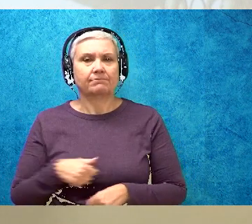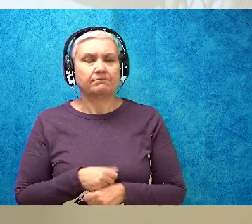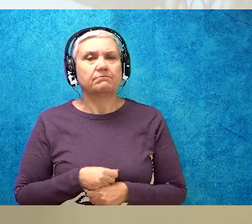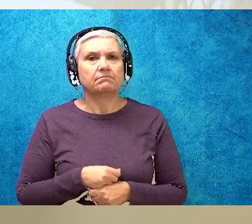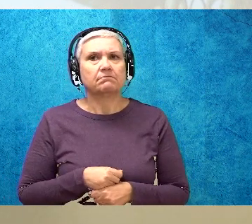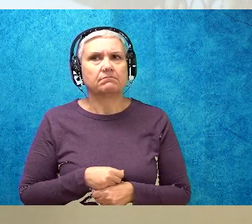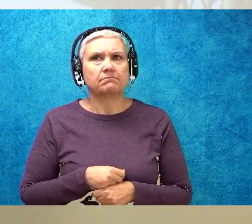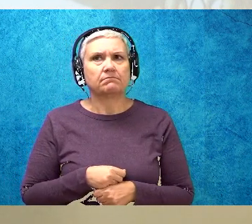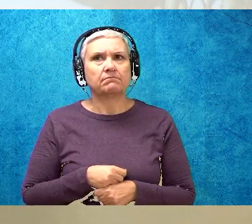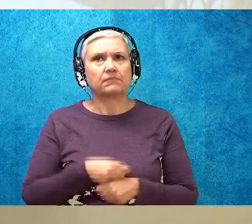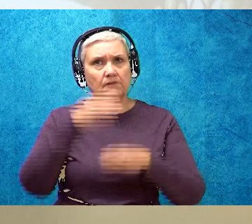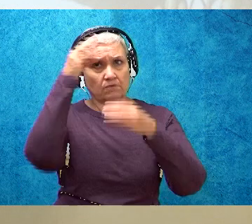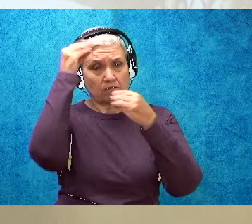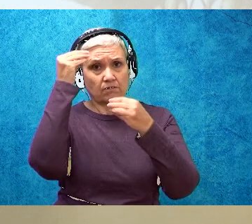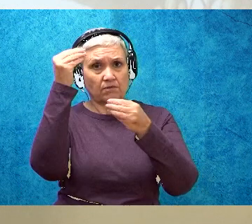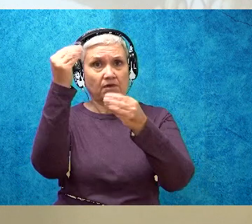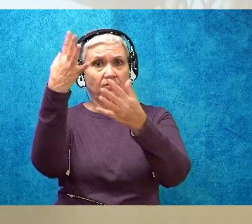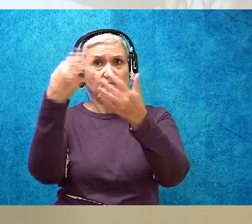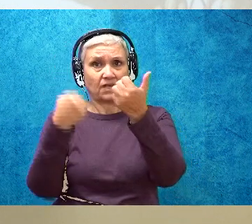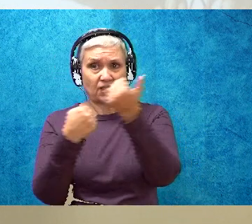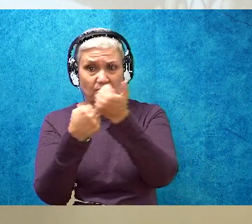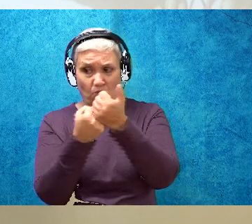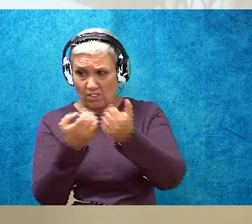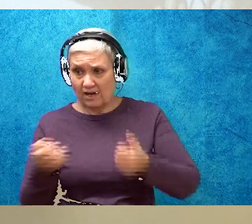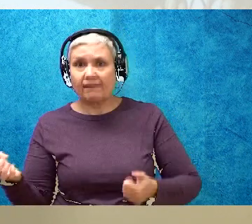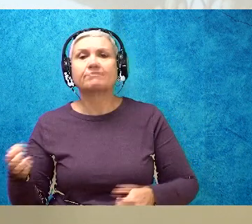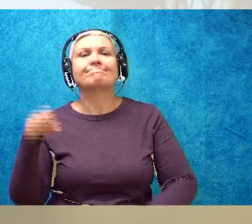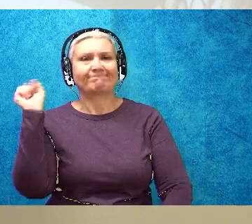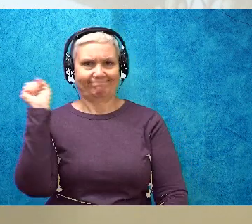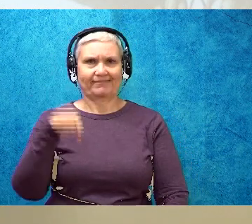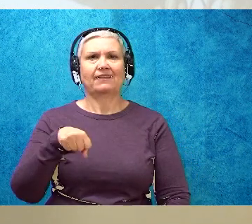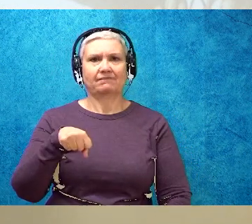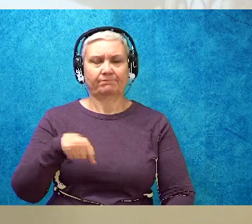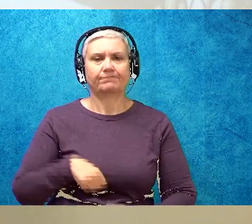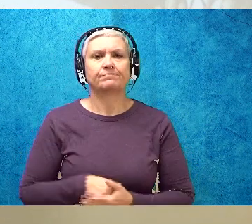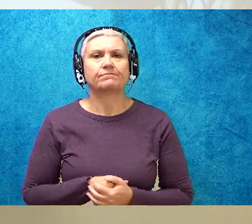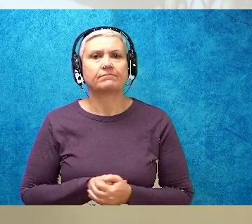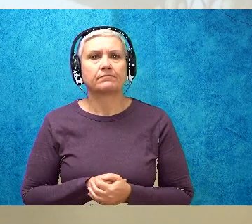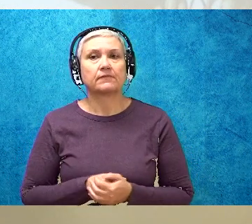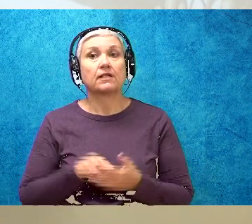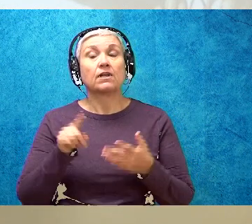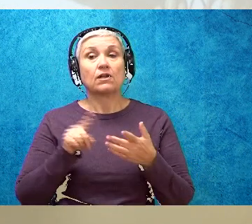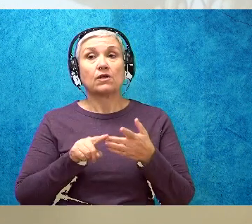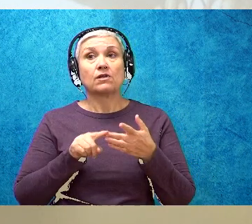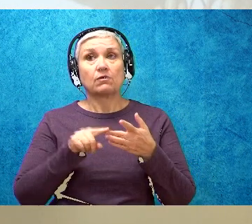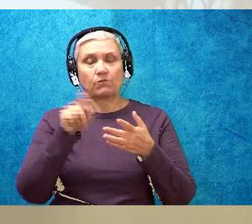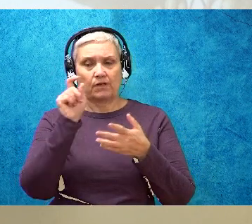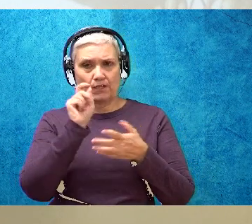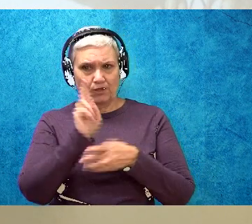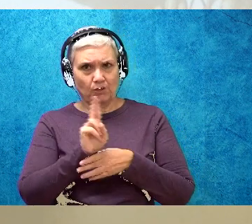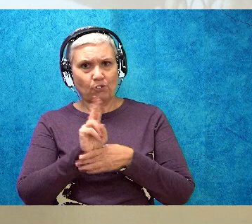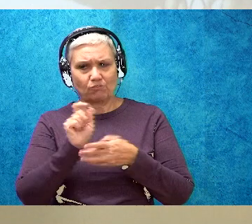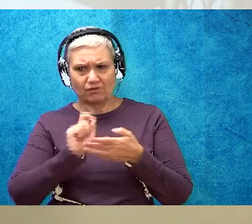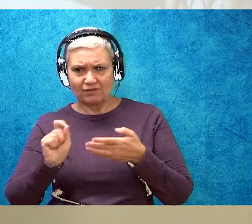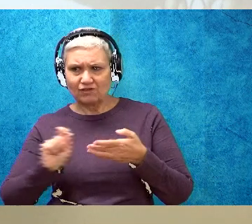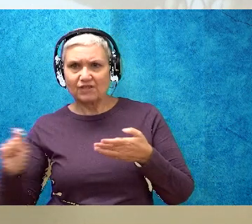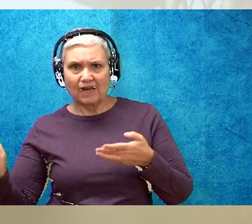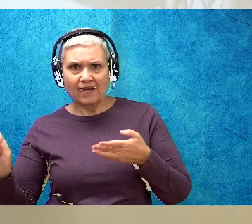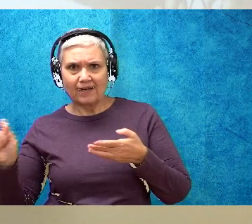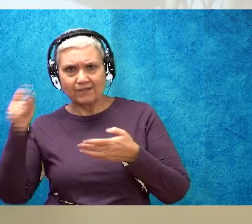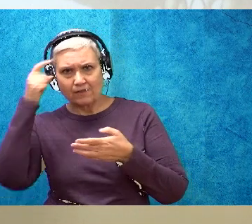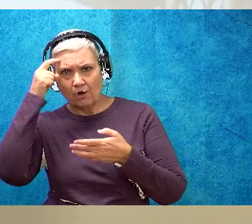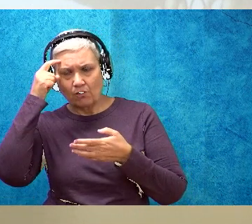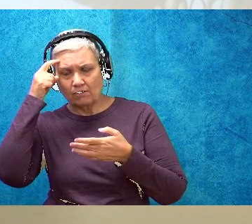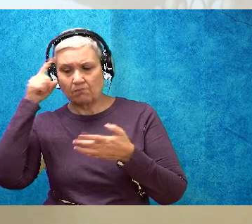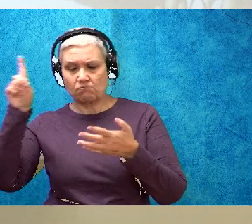the information and the supporting evidence? Yes. Did we use the sentence starter? Yes. Did we cross